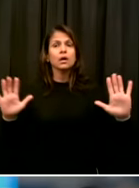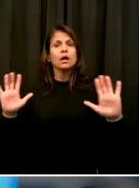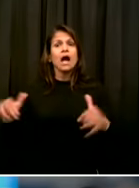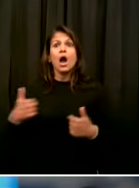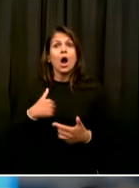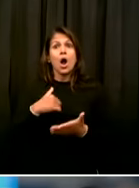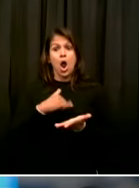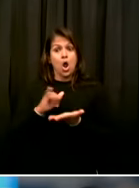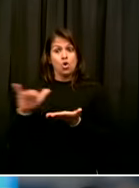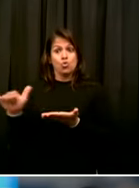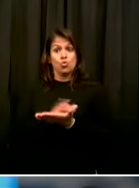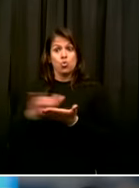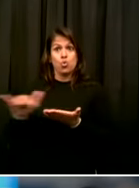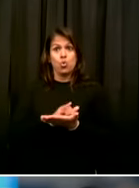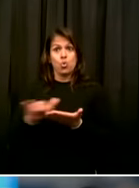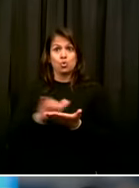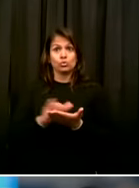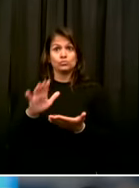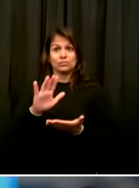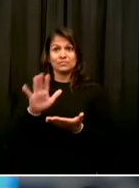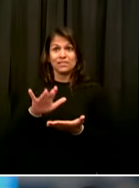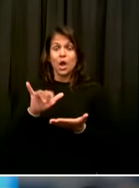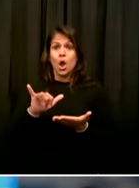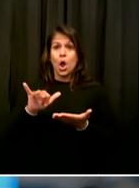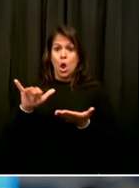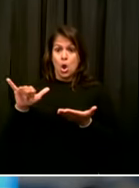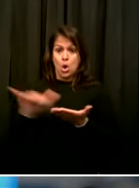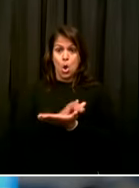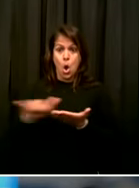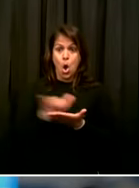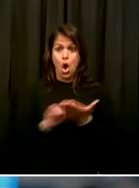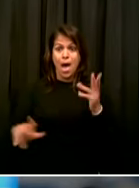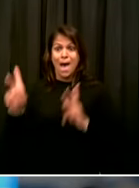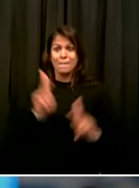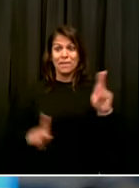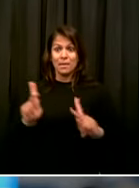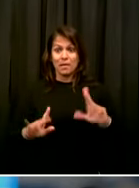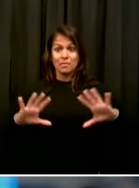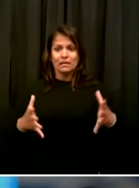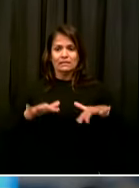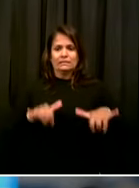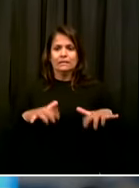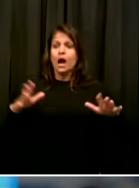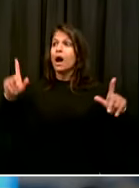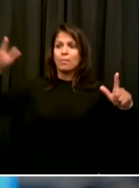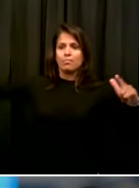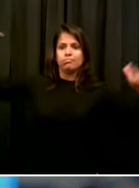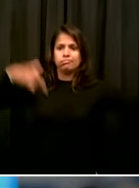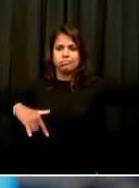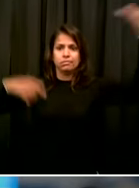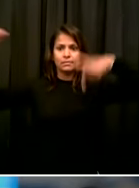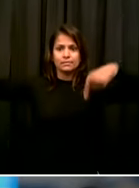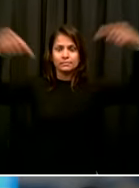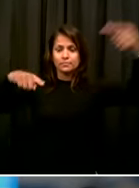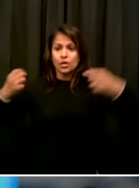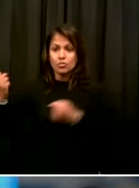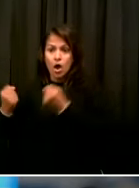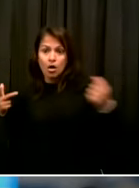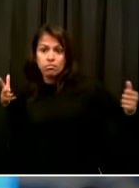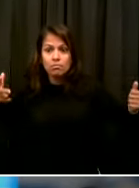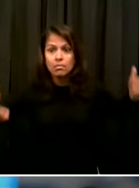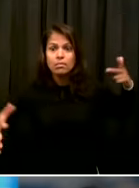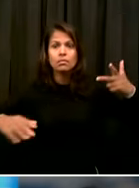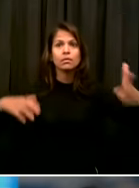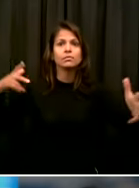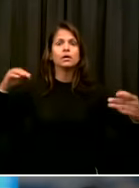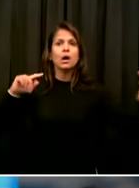beginning. We've come so far, and we need to once and for all defeat this disease. I'm going to urge